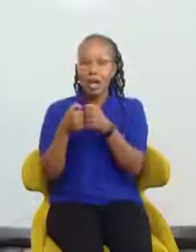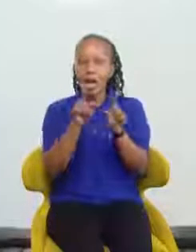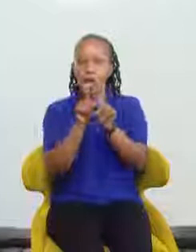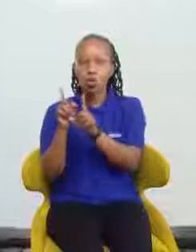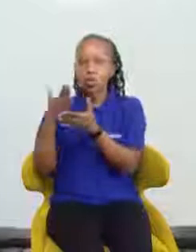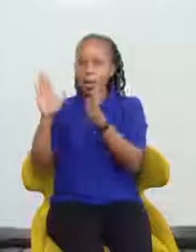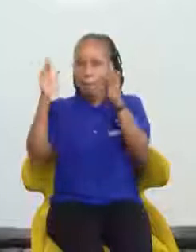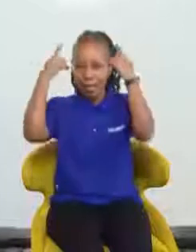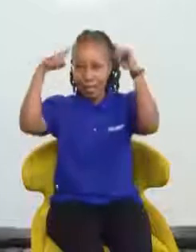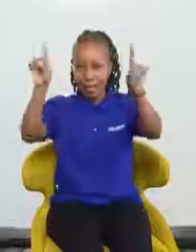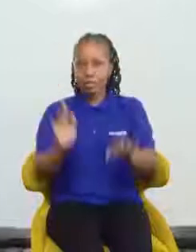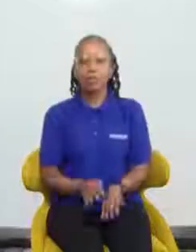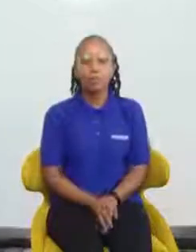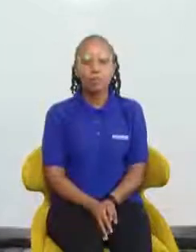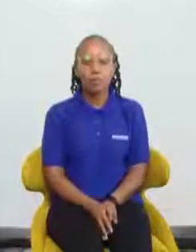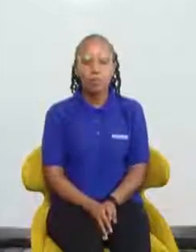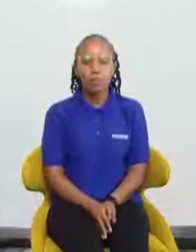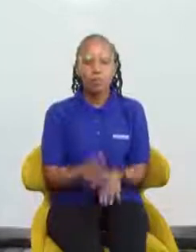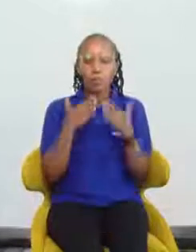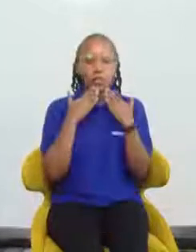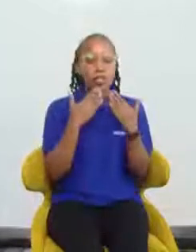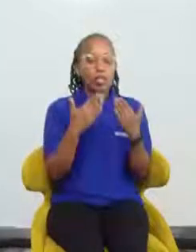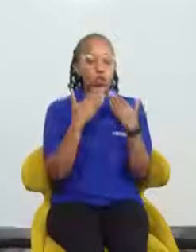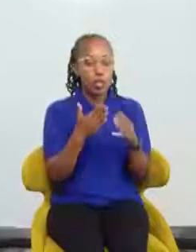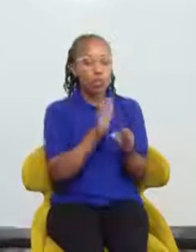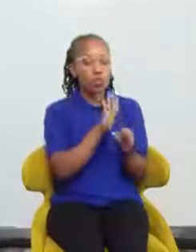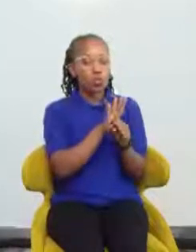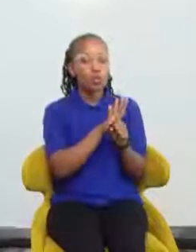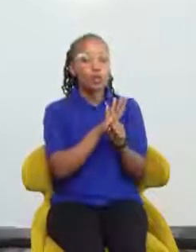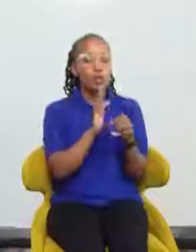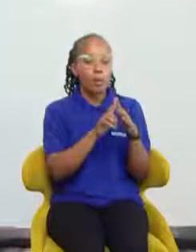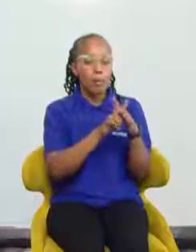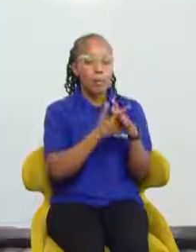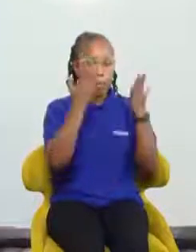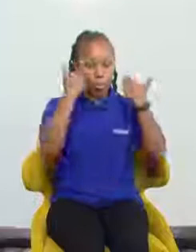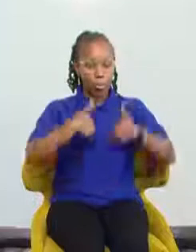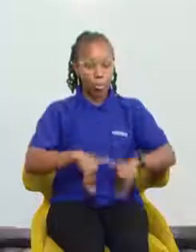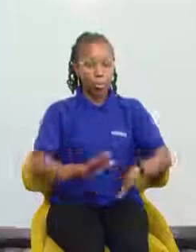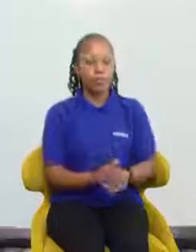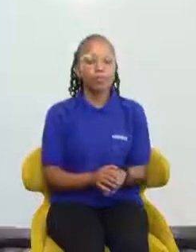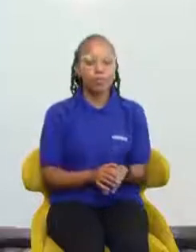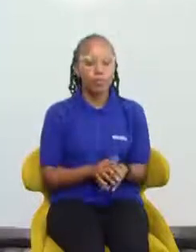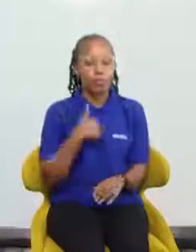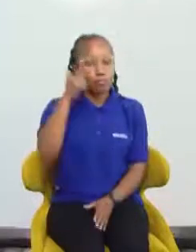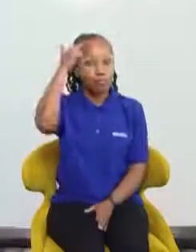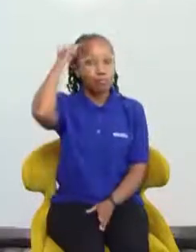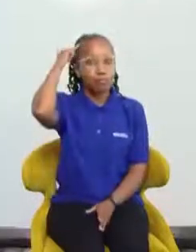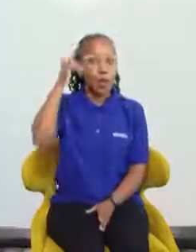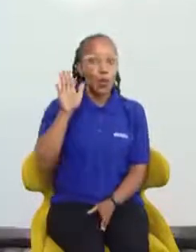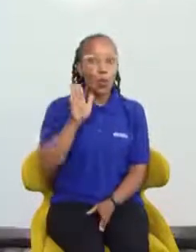you've found. Thank you so much. So I'll start by describing myself. I'm a Black woman